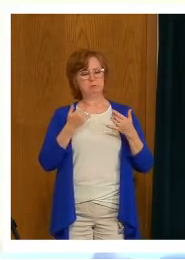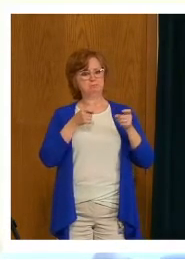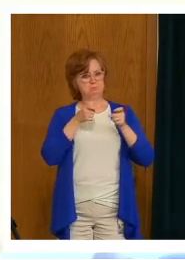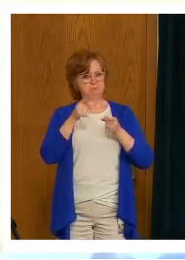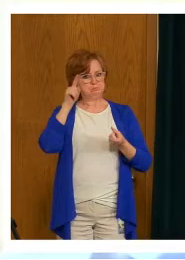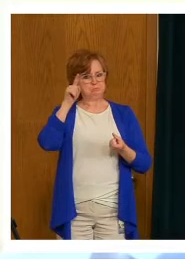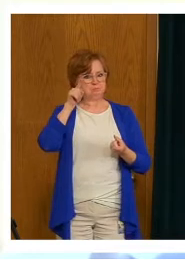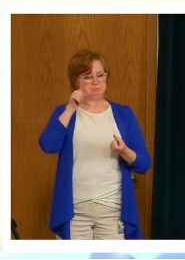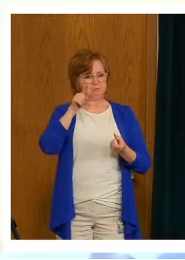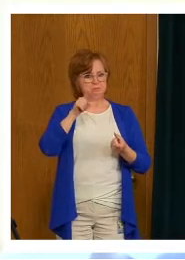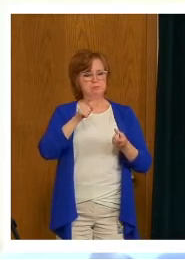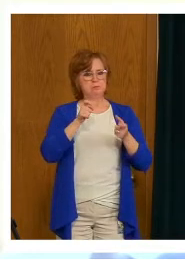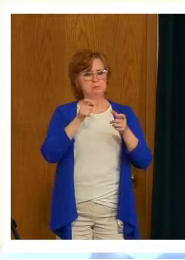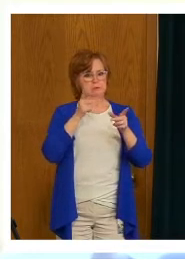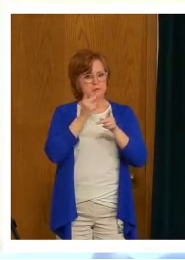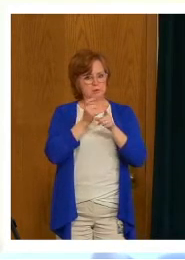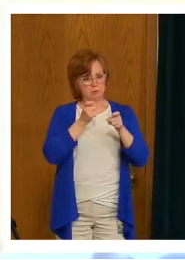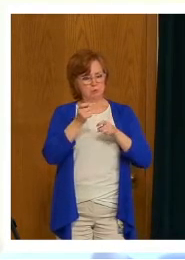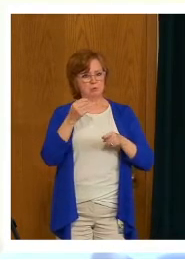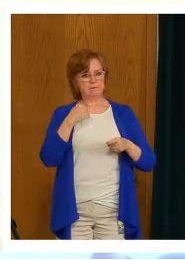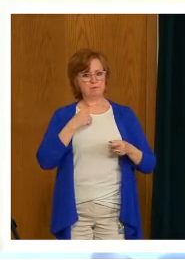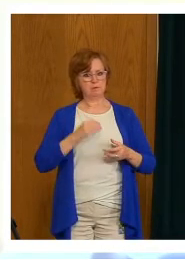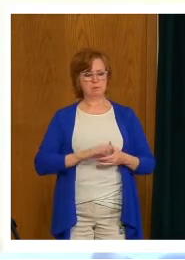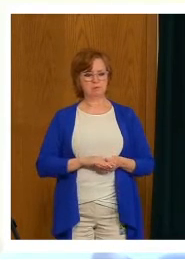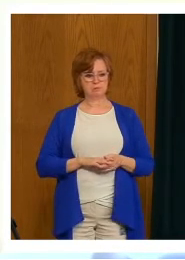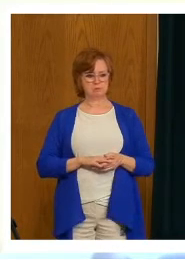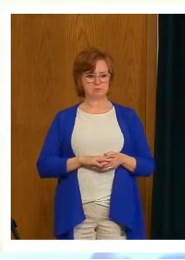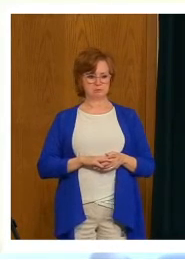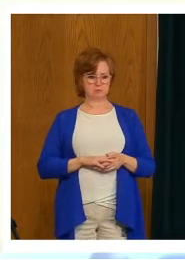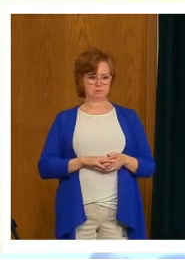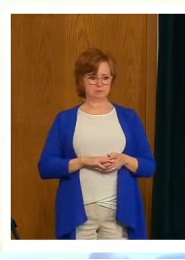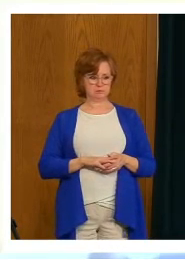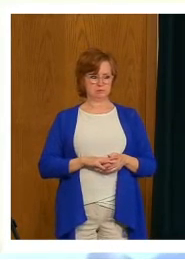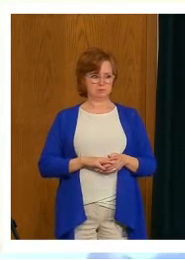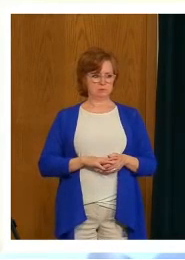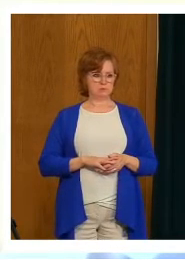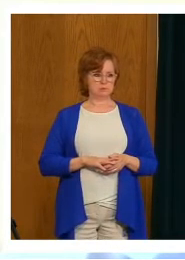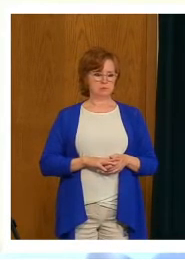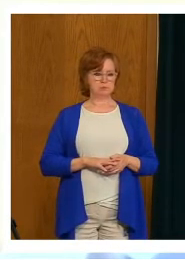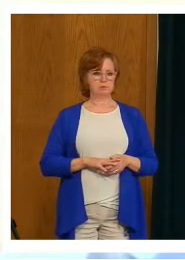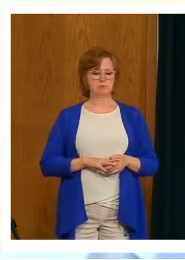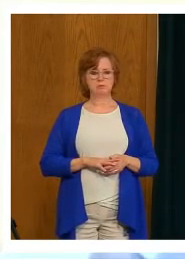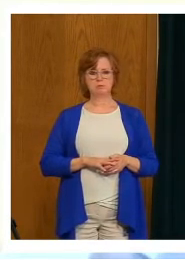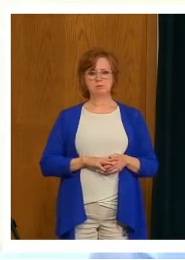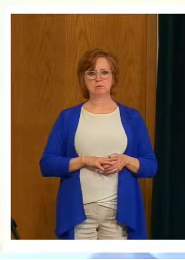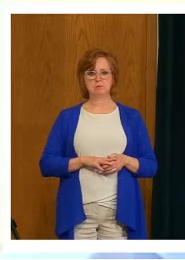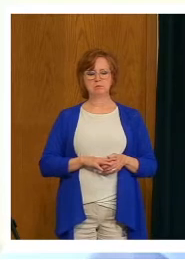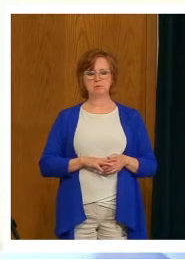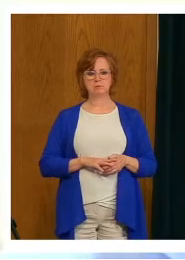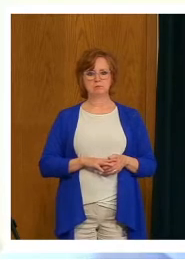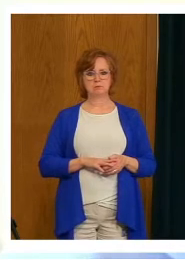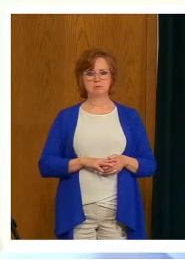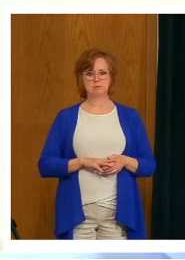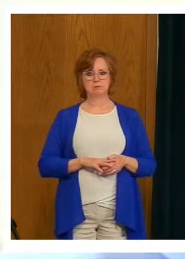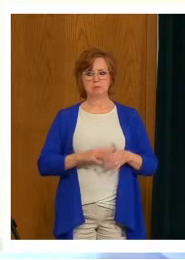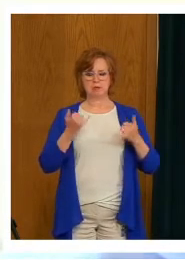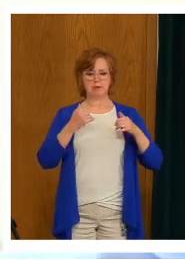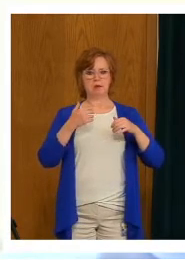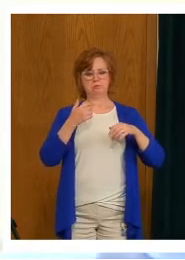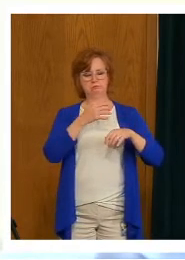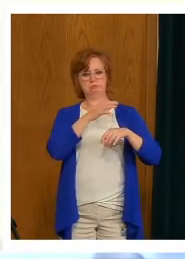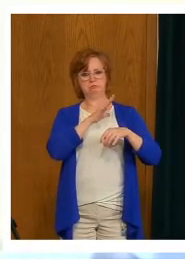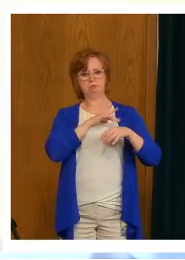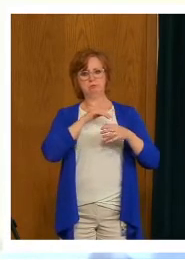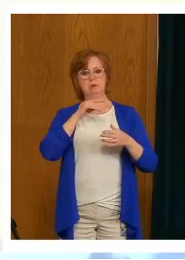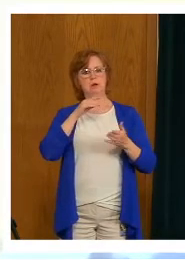drive them down even without vaccines through public health measures, and now vaccines, so far all the vaccines are effective against the variants of concern